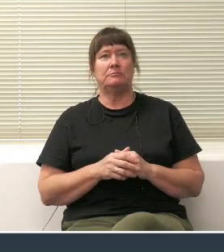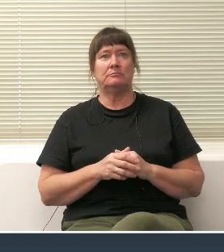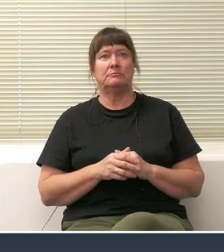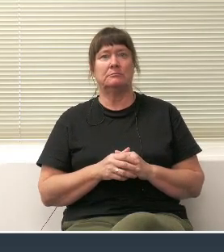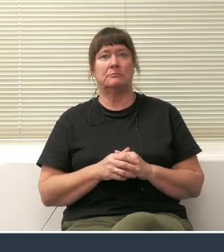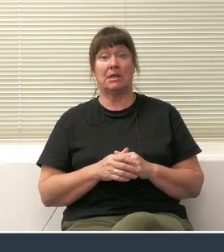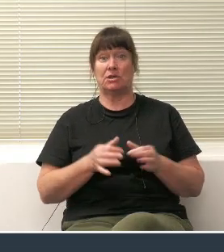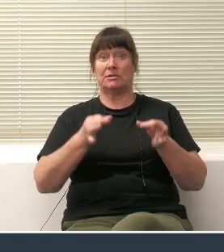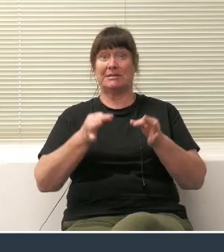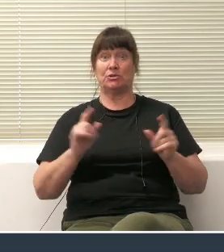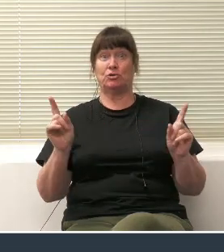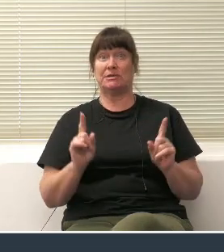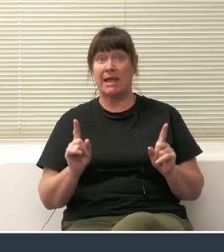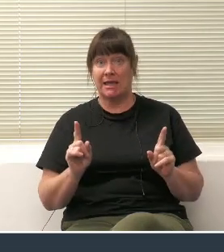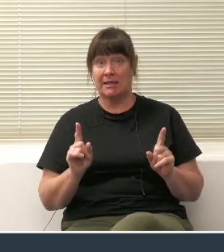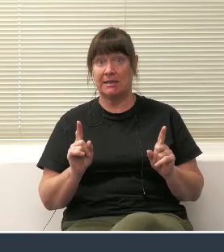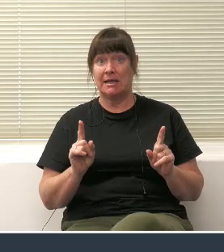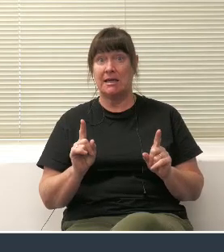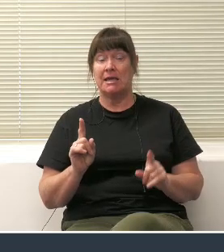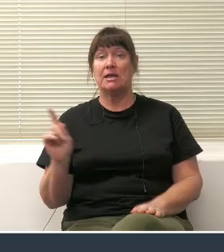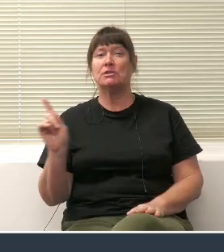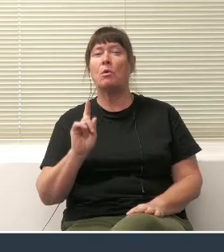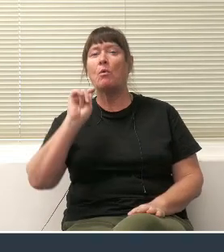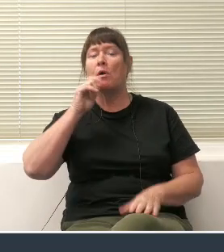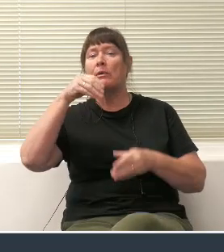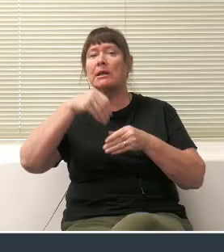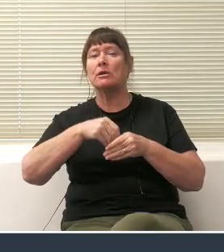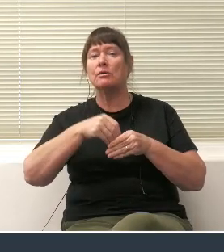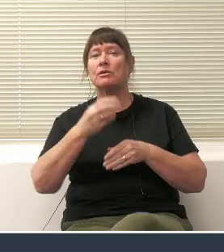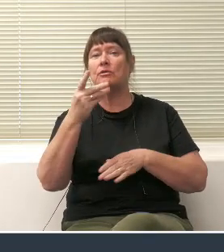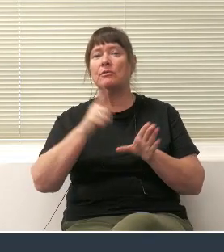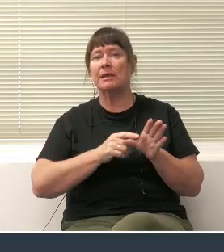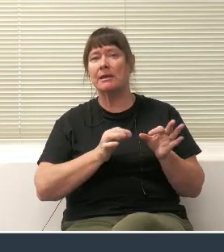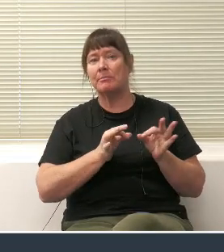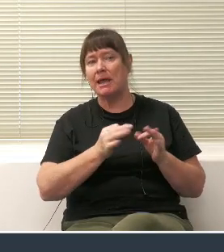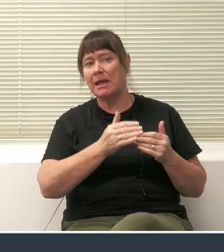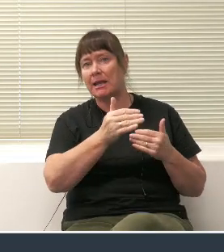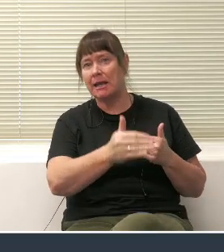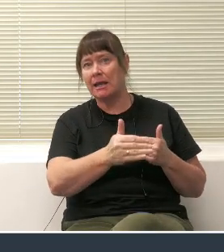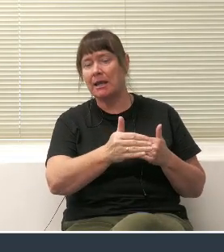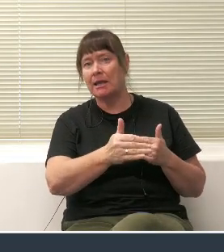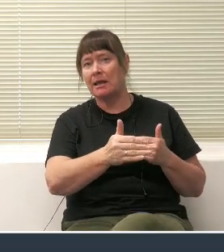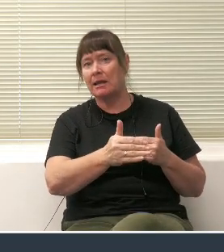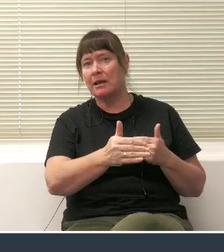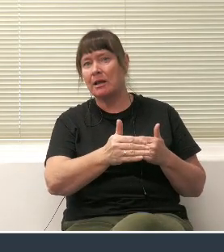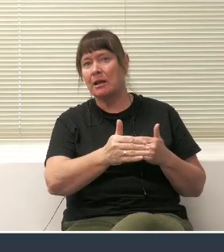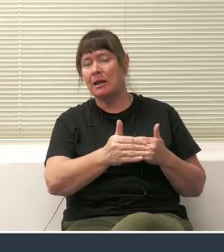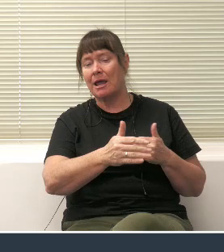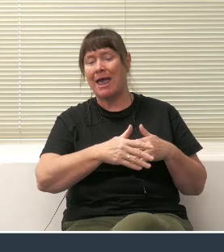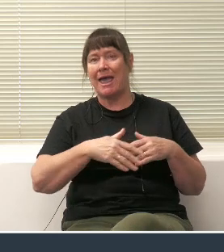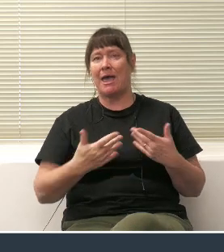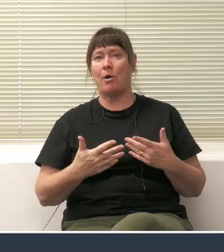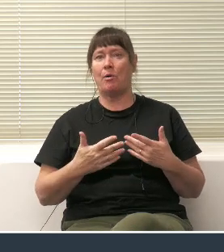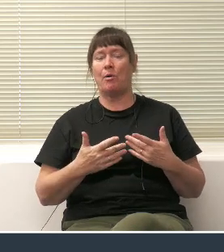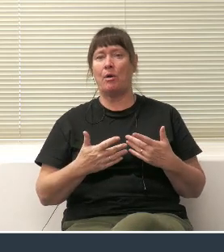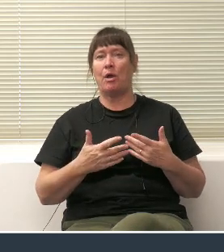So I think the decision today is what we're going to include in the 3-year plan and how that might, and how we